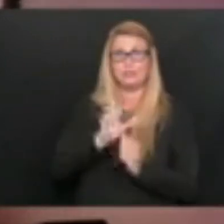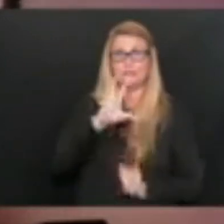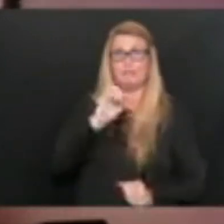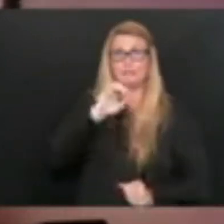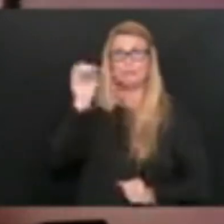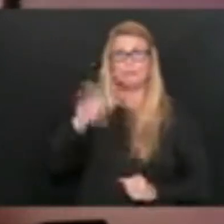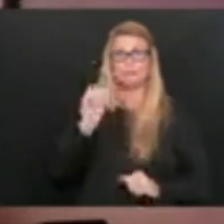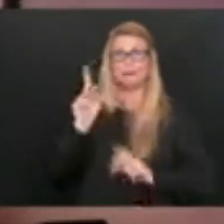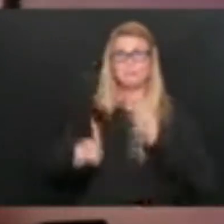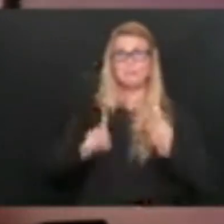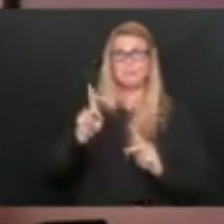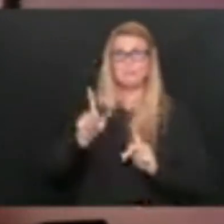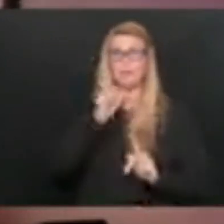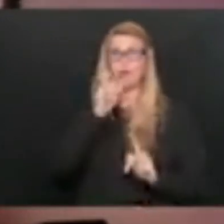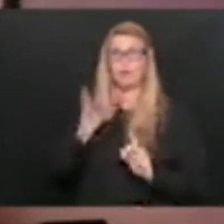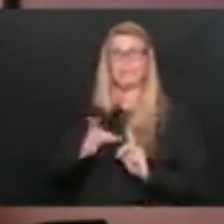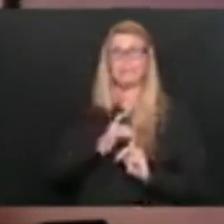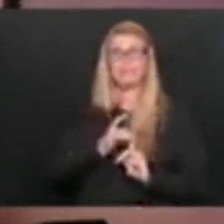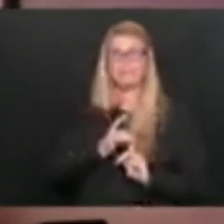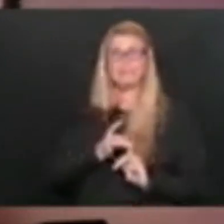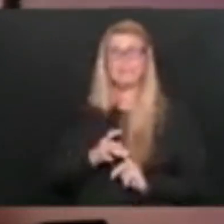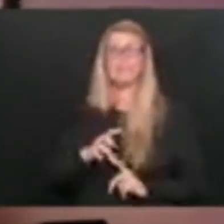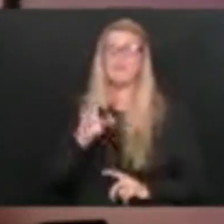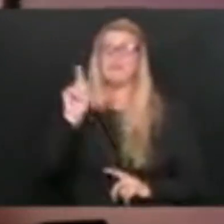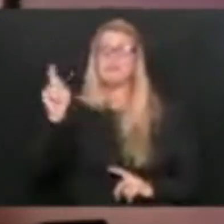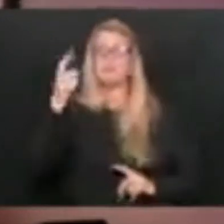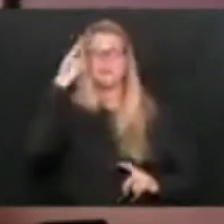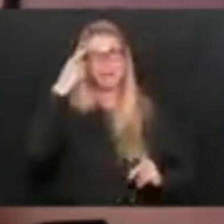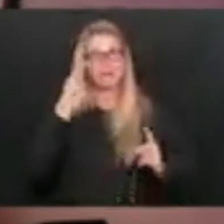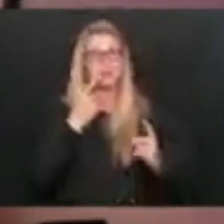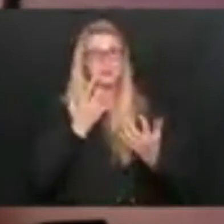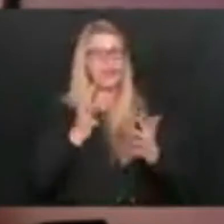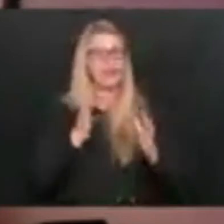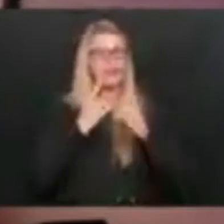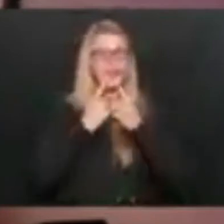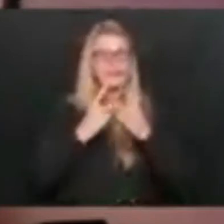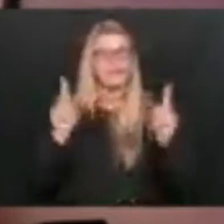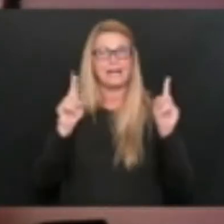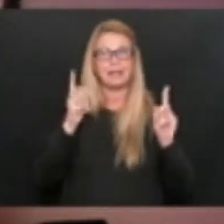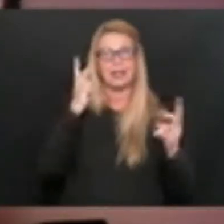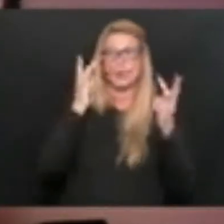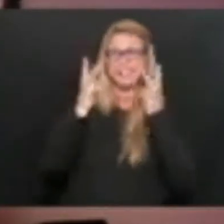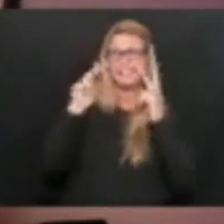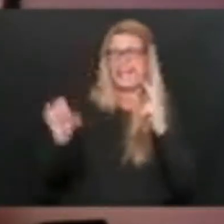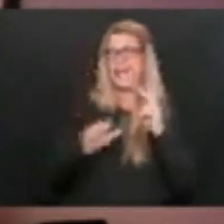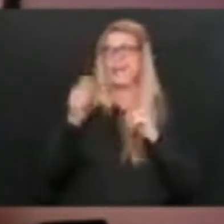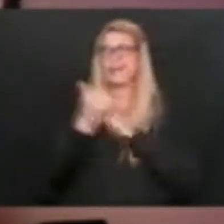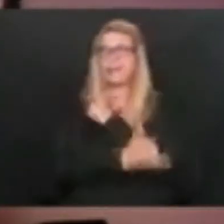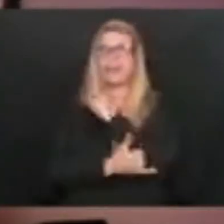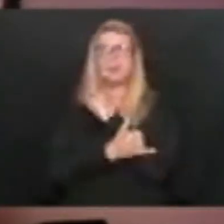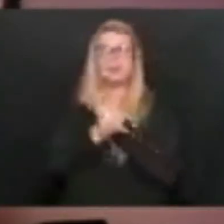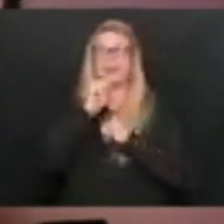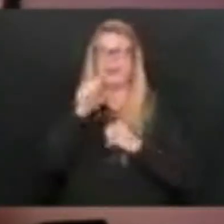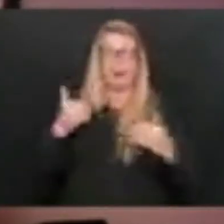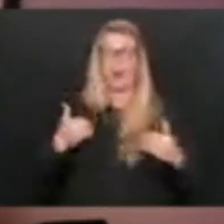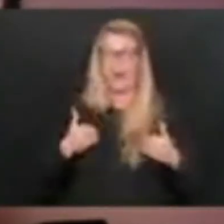infected, depending on which study you look at. As the governor said, when we look at countries that don't have vaccines, they are